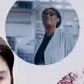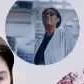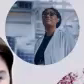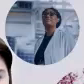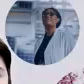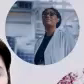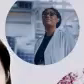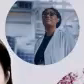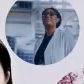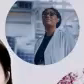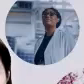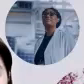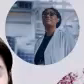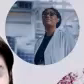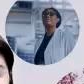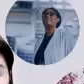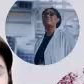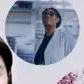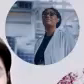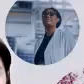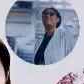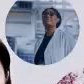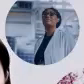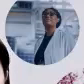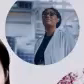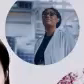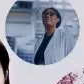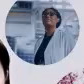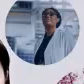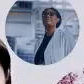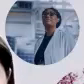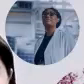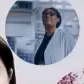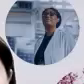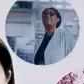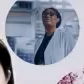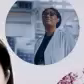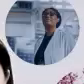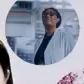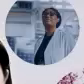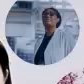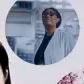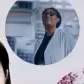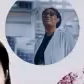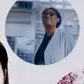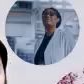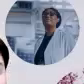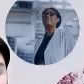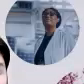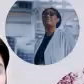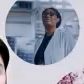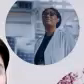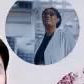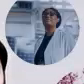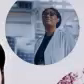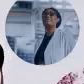journals. I serve as the Center Coordinator for the SSTEM Resource and Evaluation